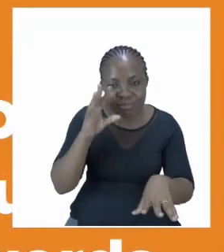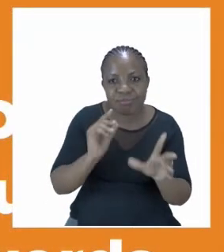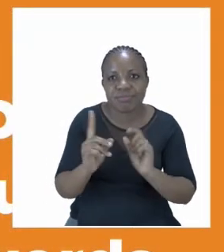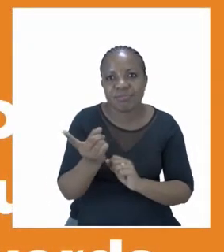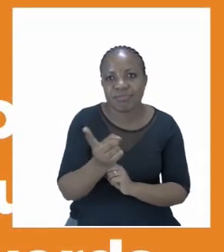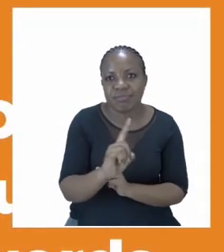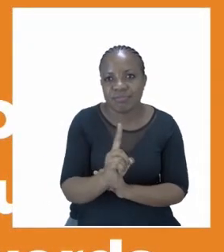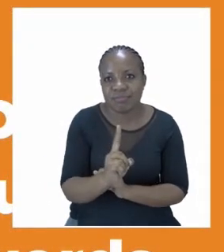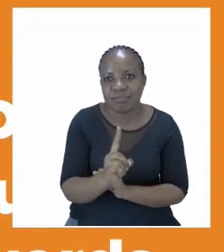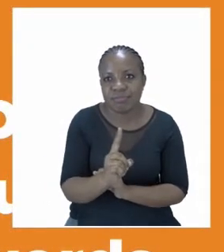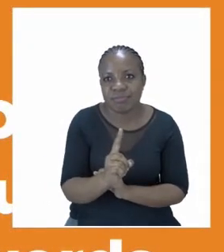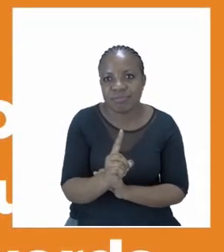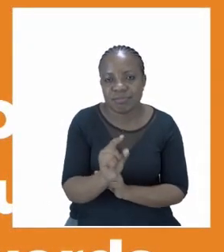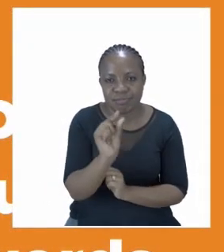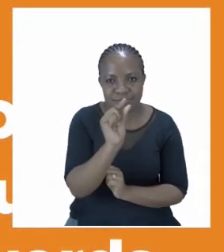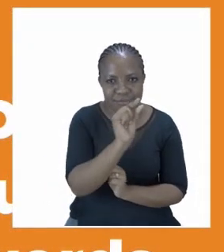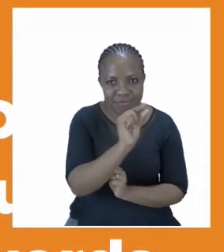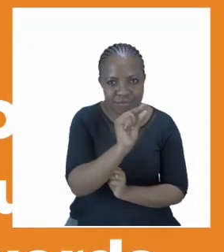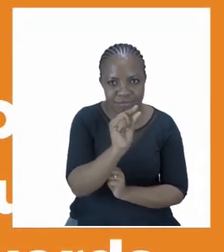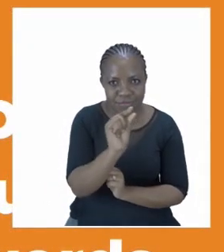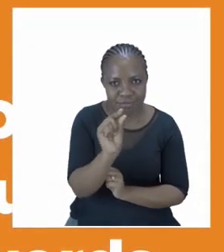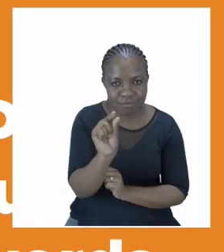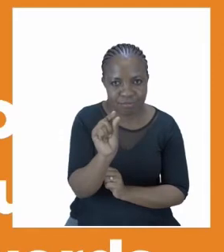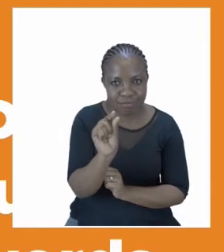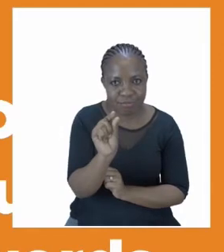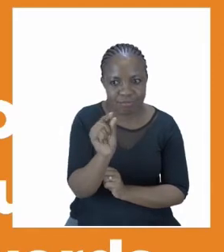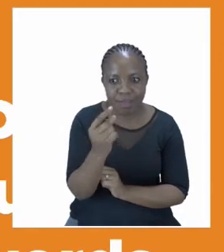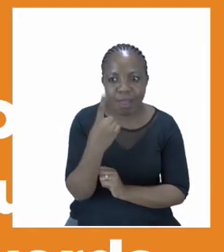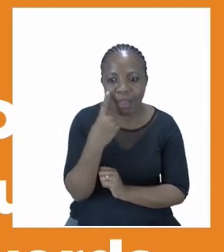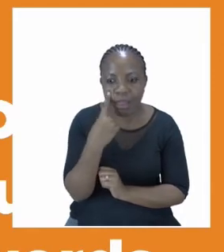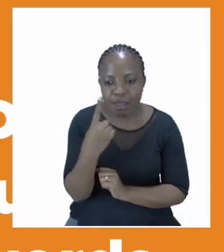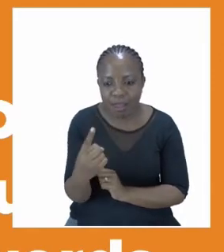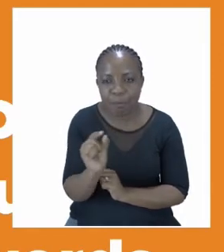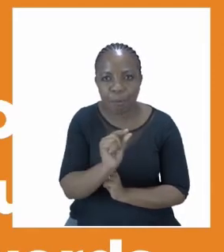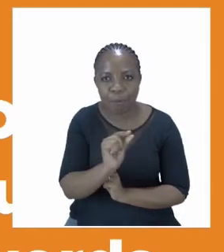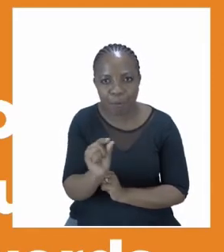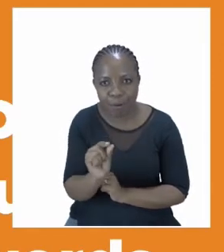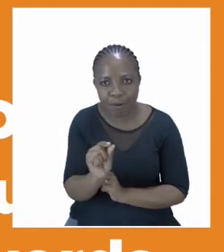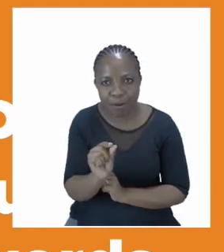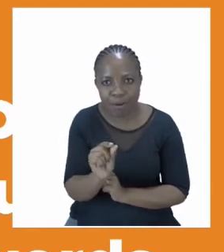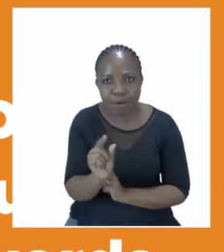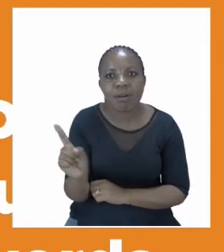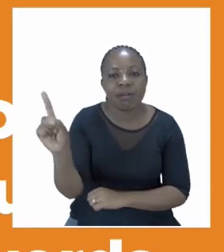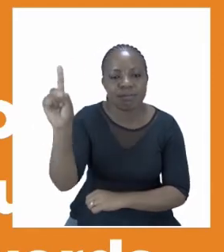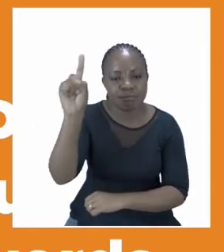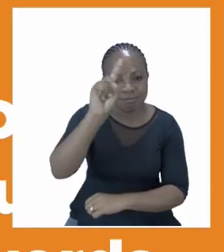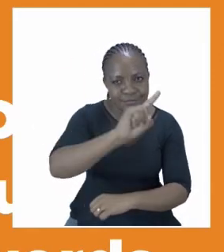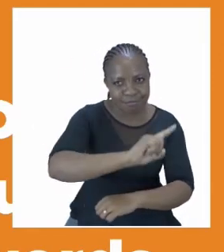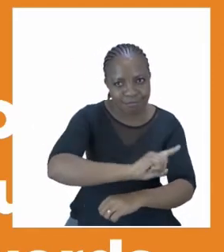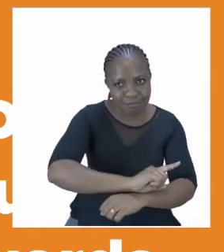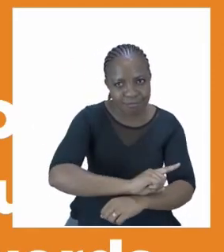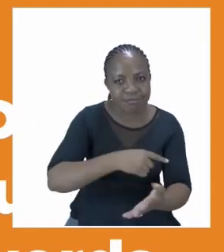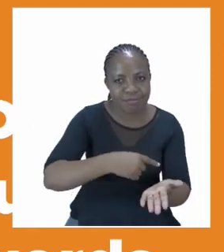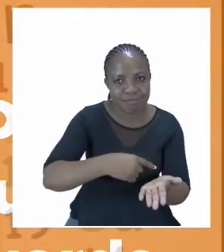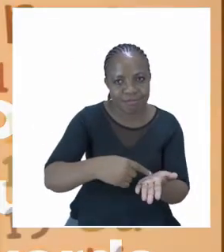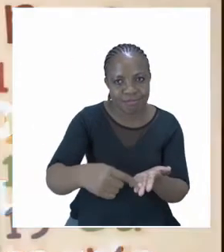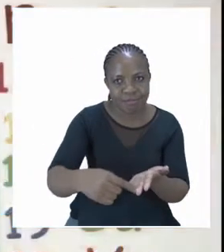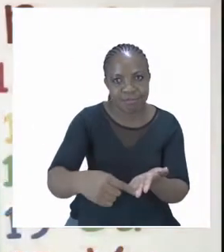about vocabulary, sight words, and days of the week.